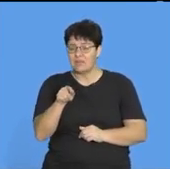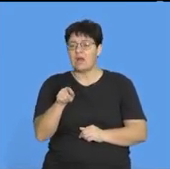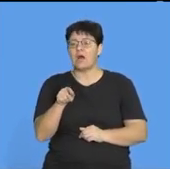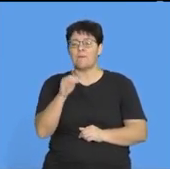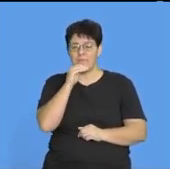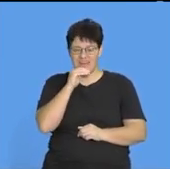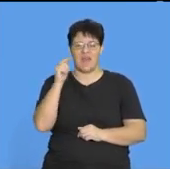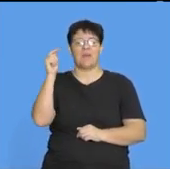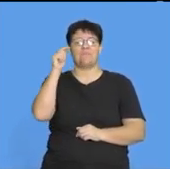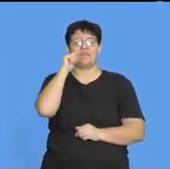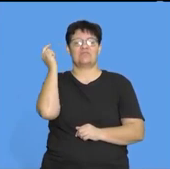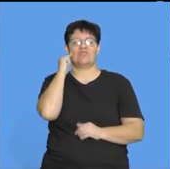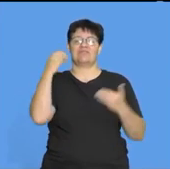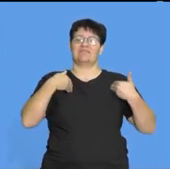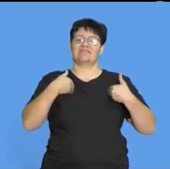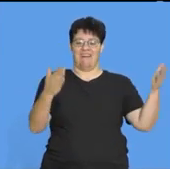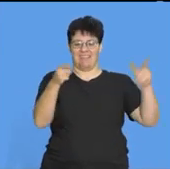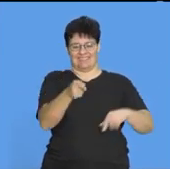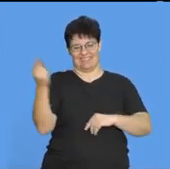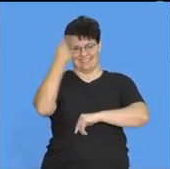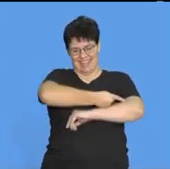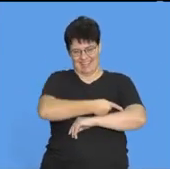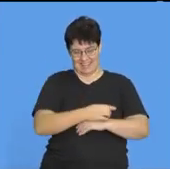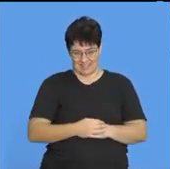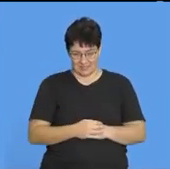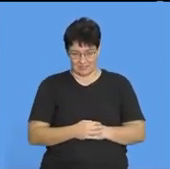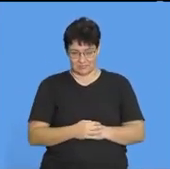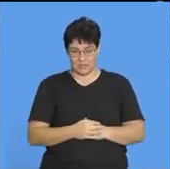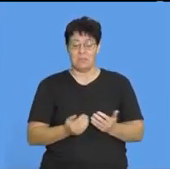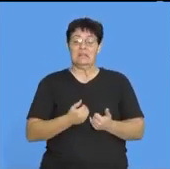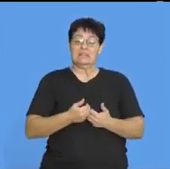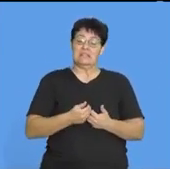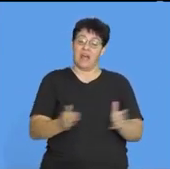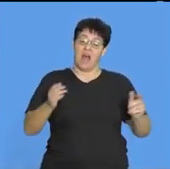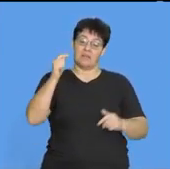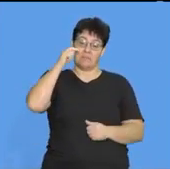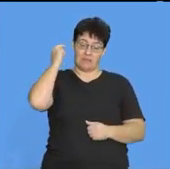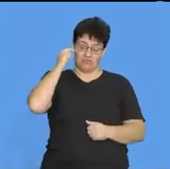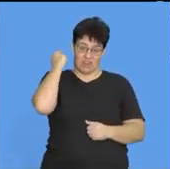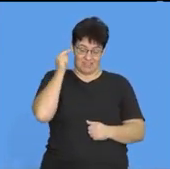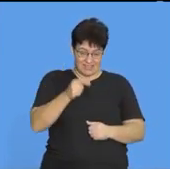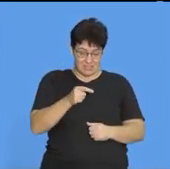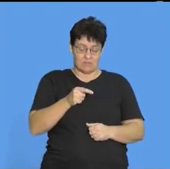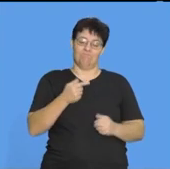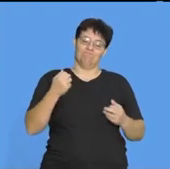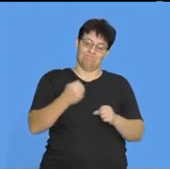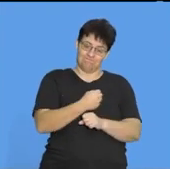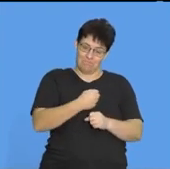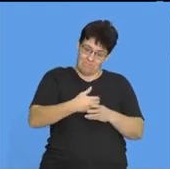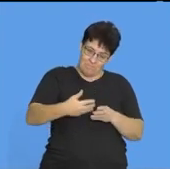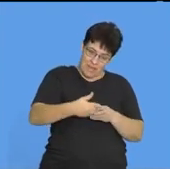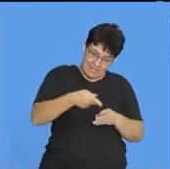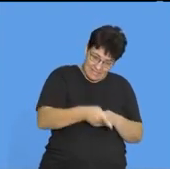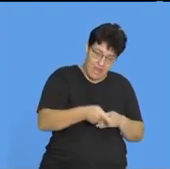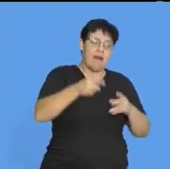menstruation has started. So when a female starts her menstrual flow, that is regarded as day